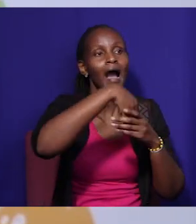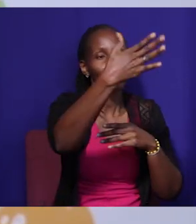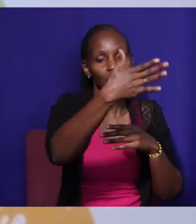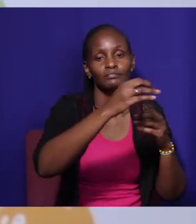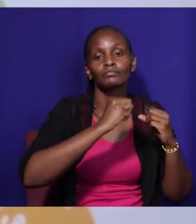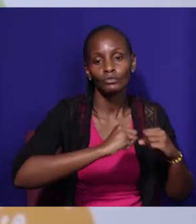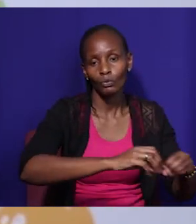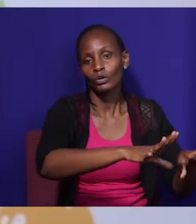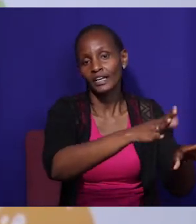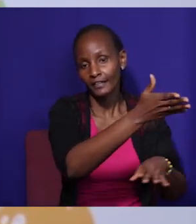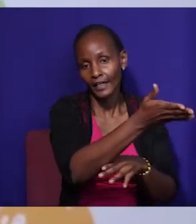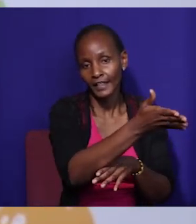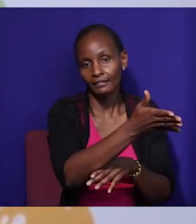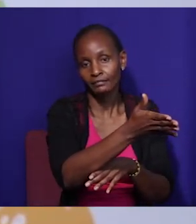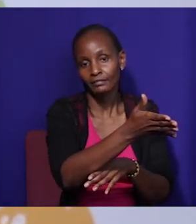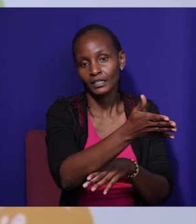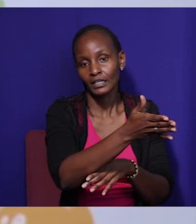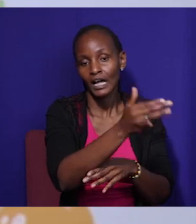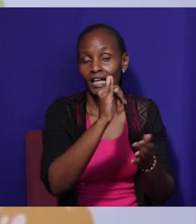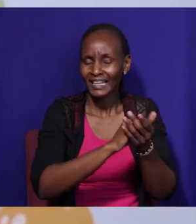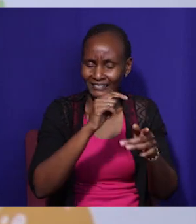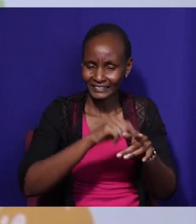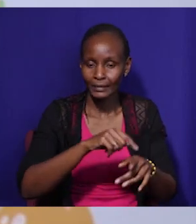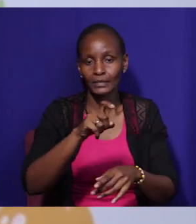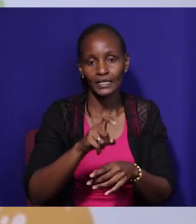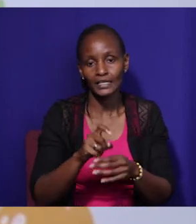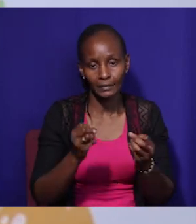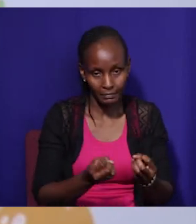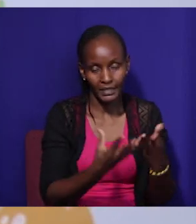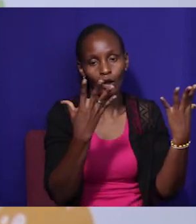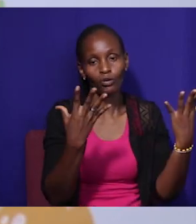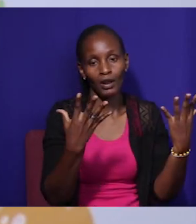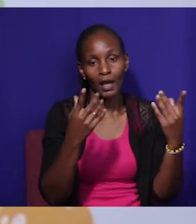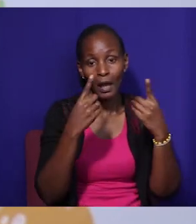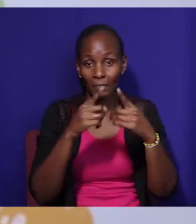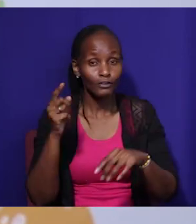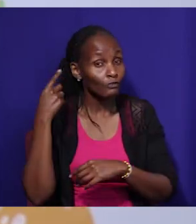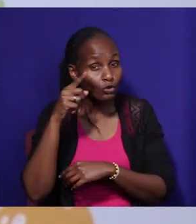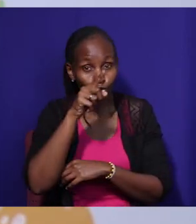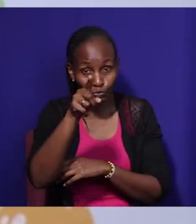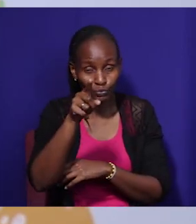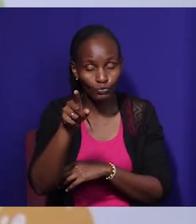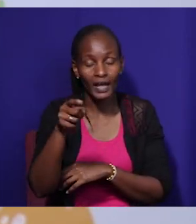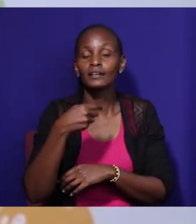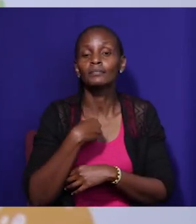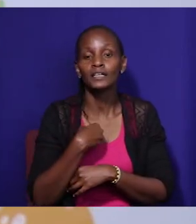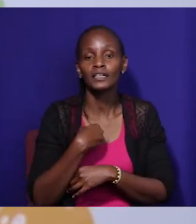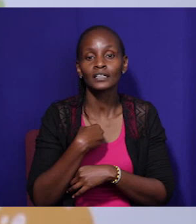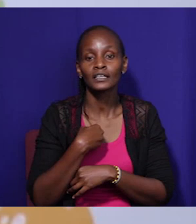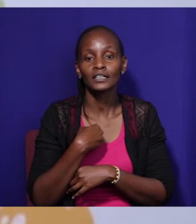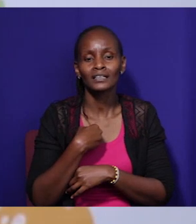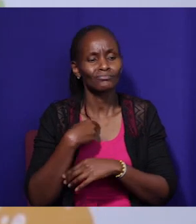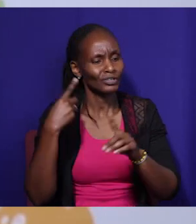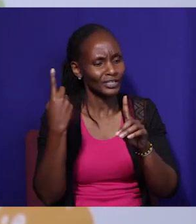sea. That's when they needed a miracle. But you see, for you and I, we are